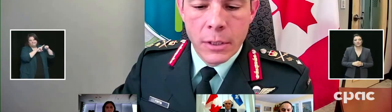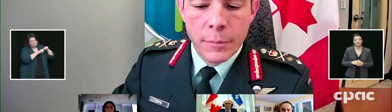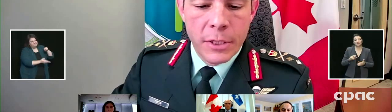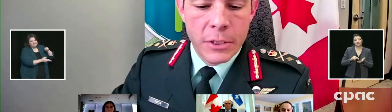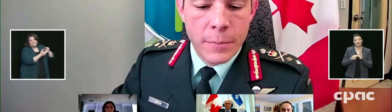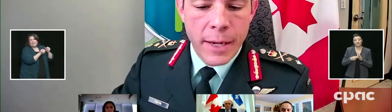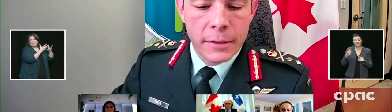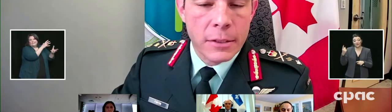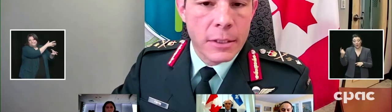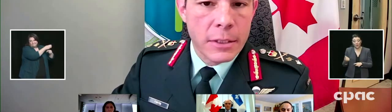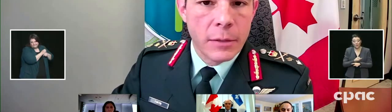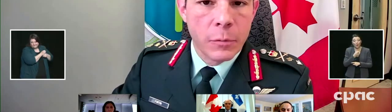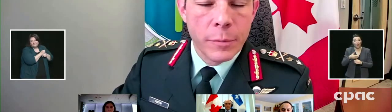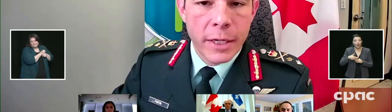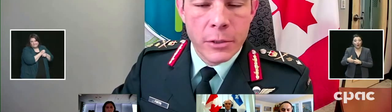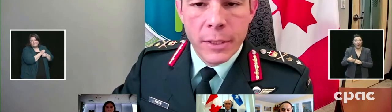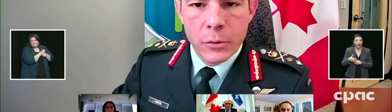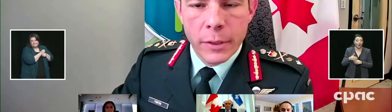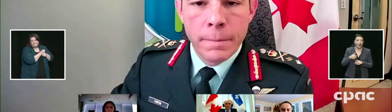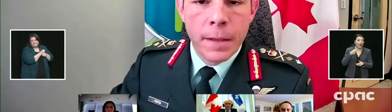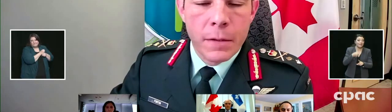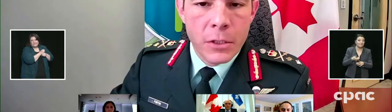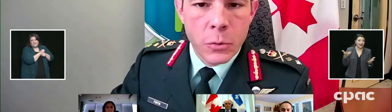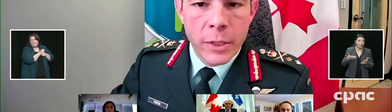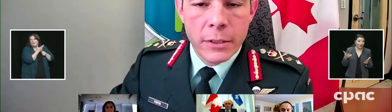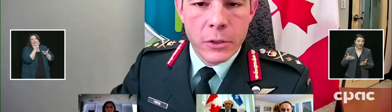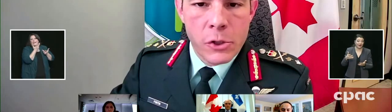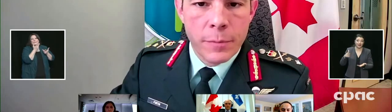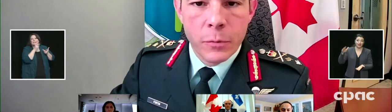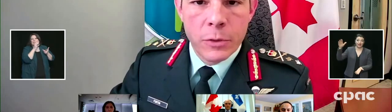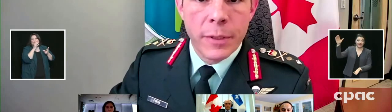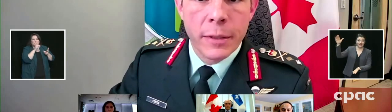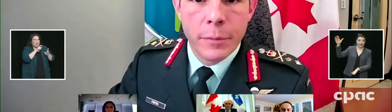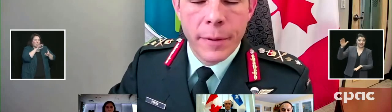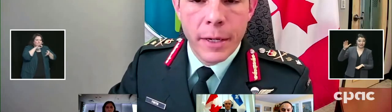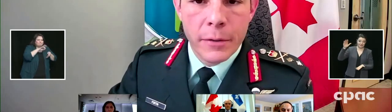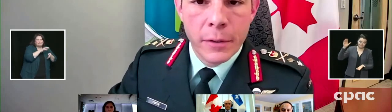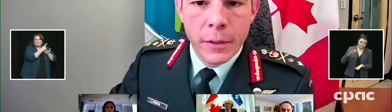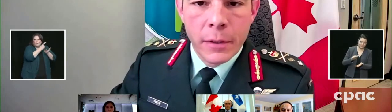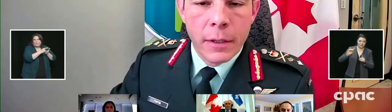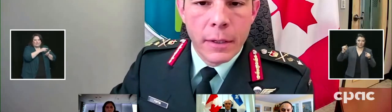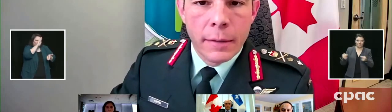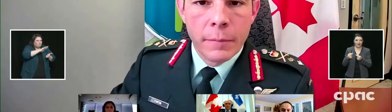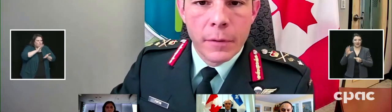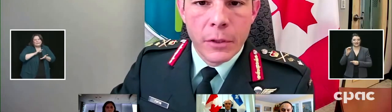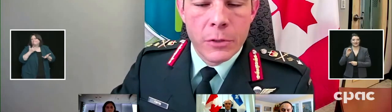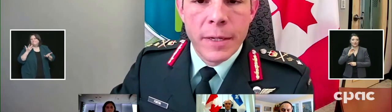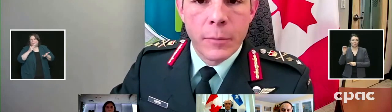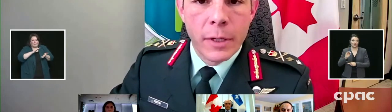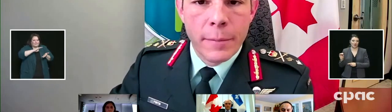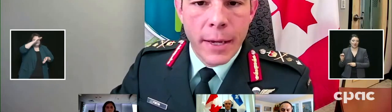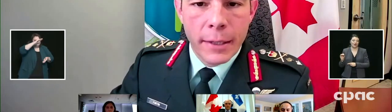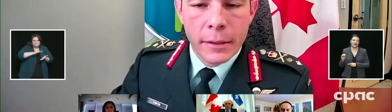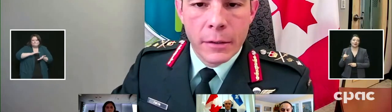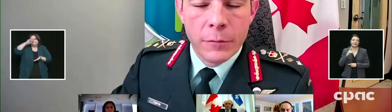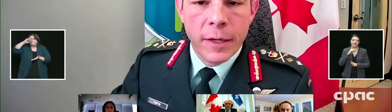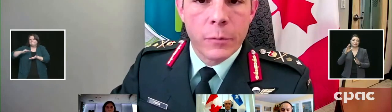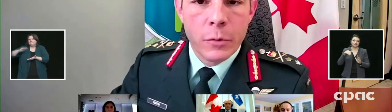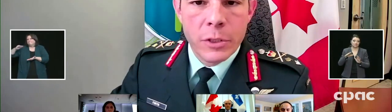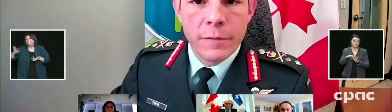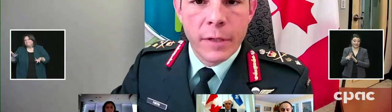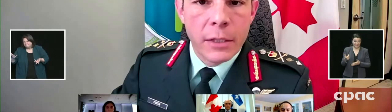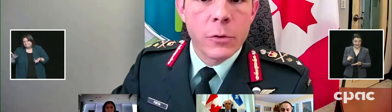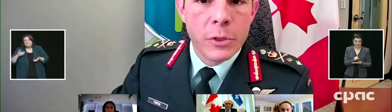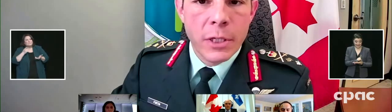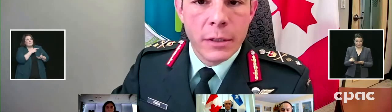allocations. But this impact, as I said, will be asymmetric. This week, as our shipment was being prepared, there's minimal impact. And in fact,